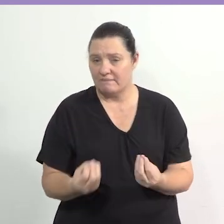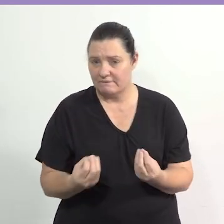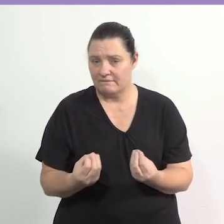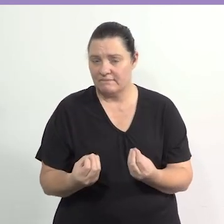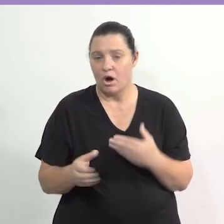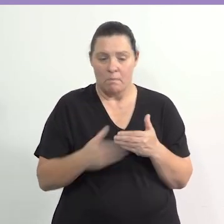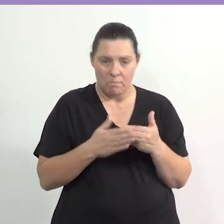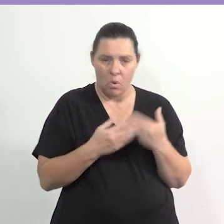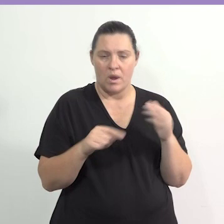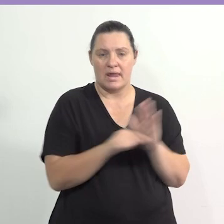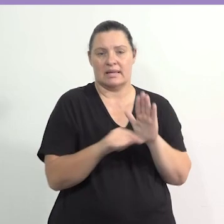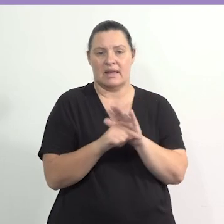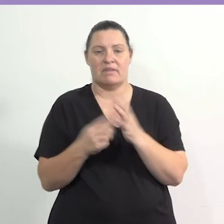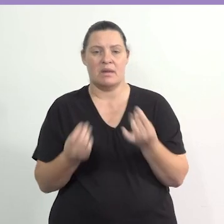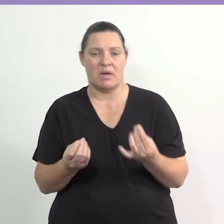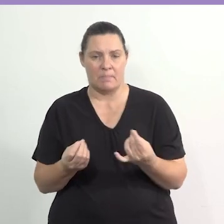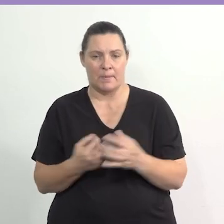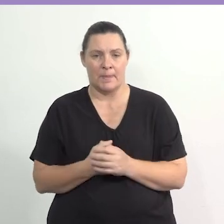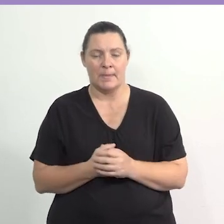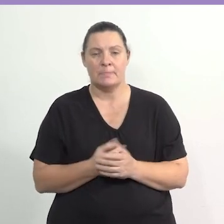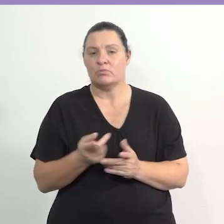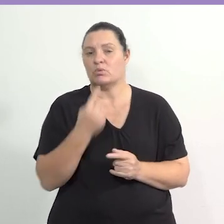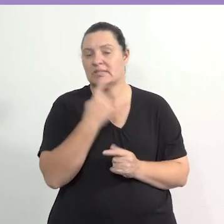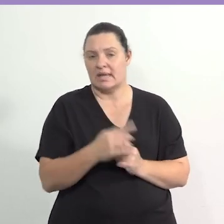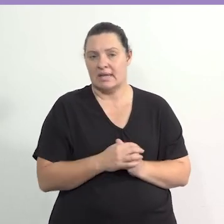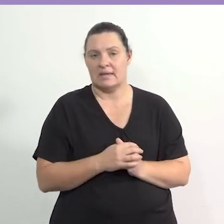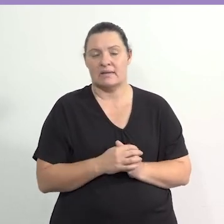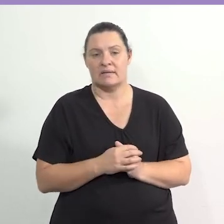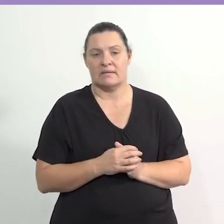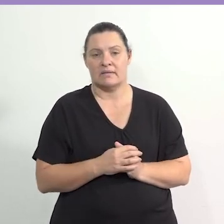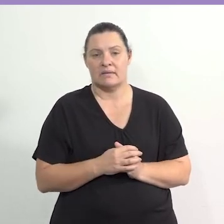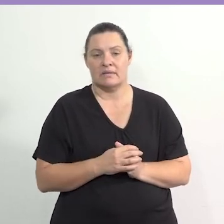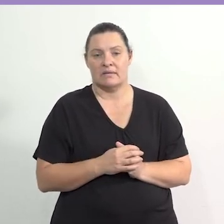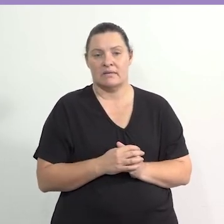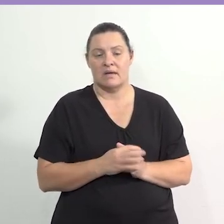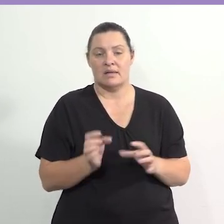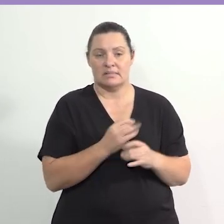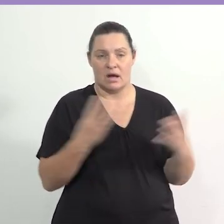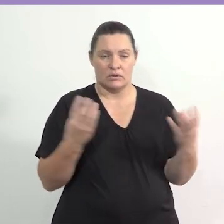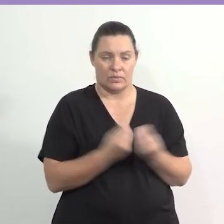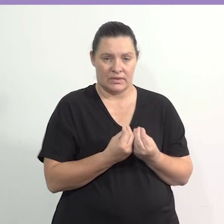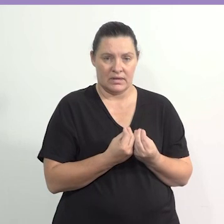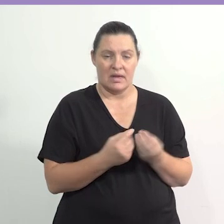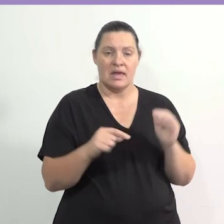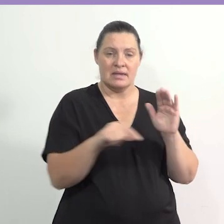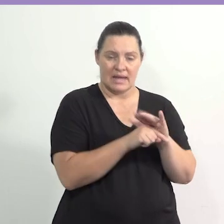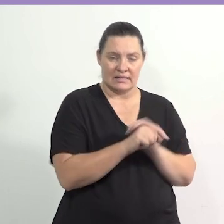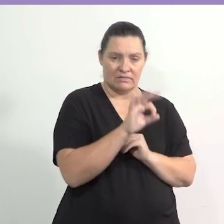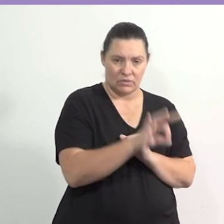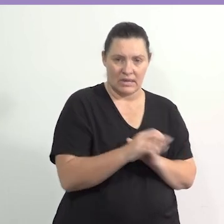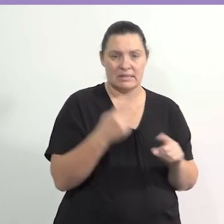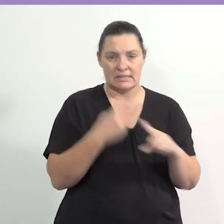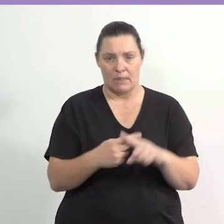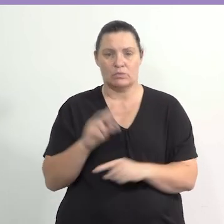have more negative numbers, that will be, so we can say there, we can start with the negative